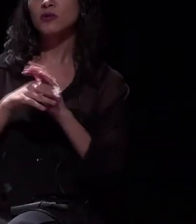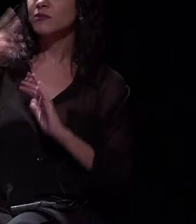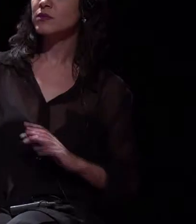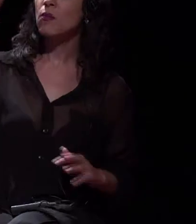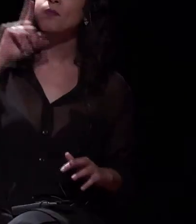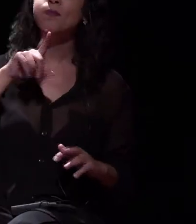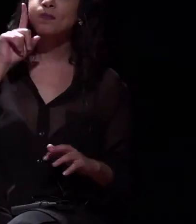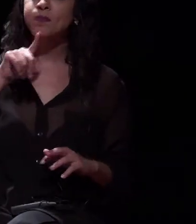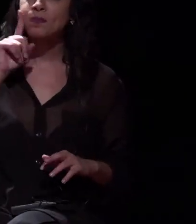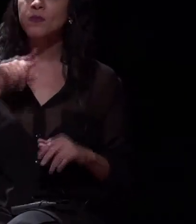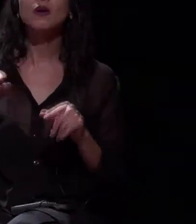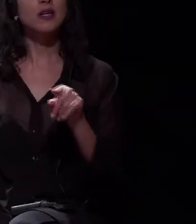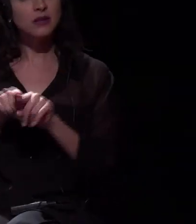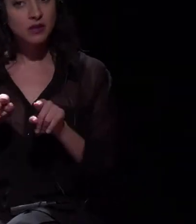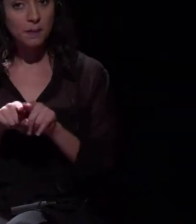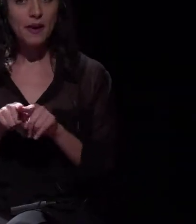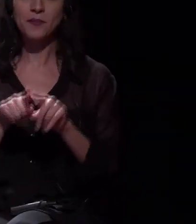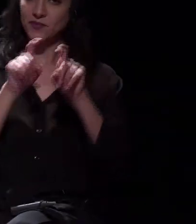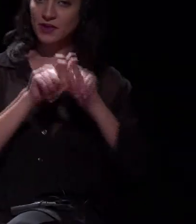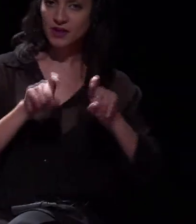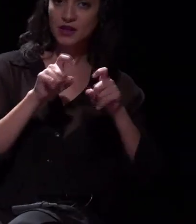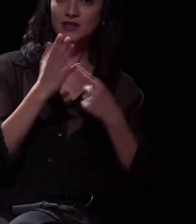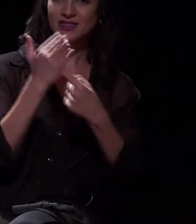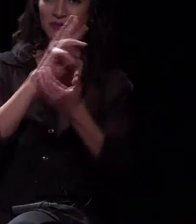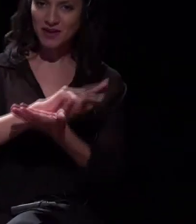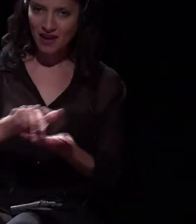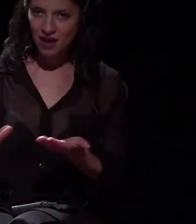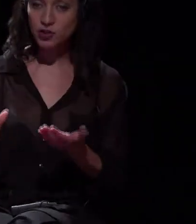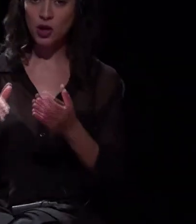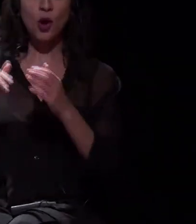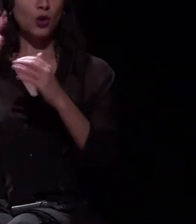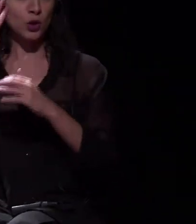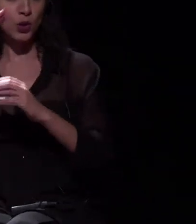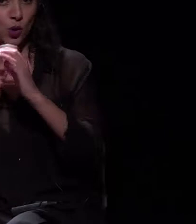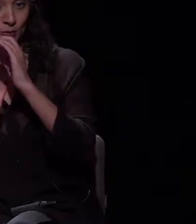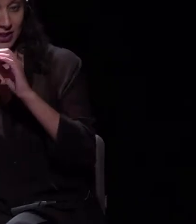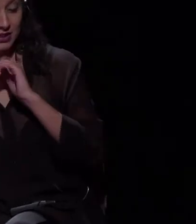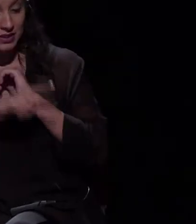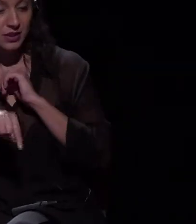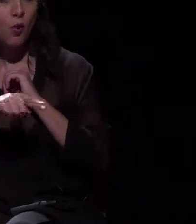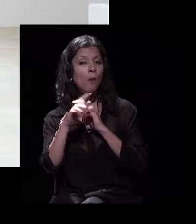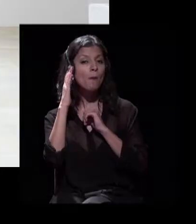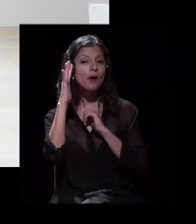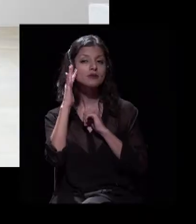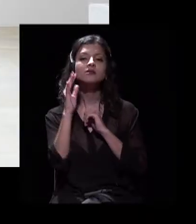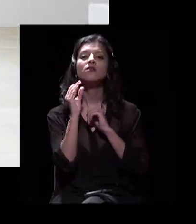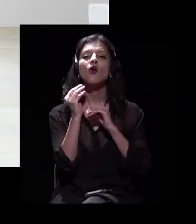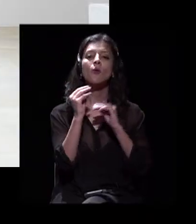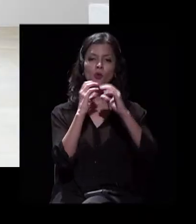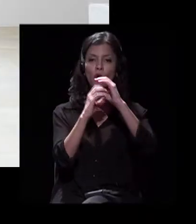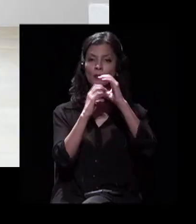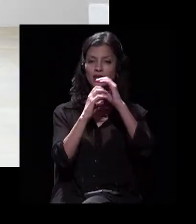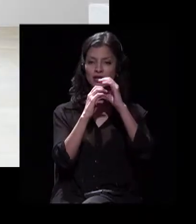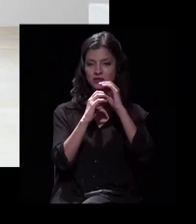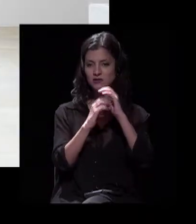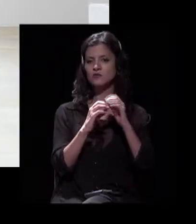cybernetics, information and communications theory, approached the systems aesthetics described by Jack Burnham in the late 1960s.